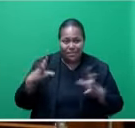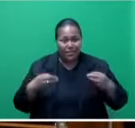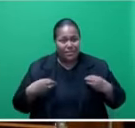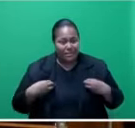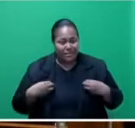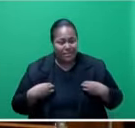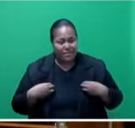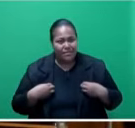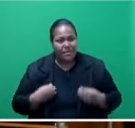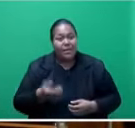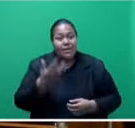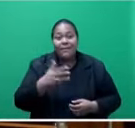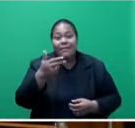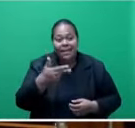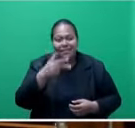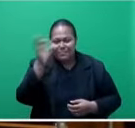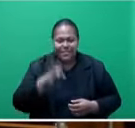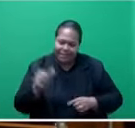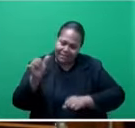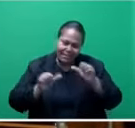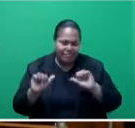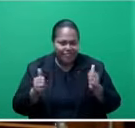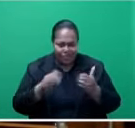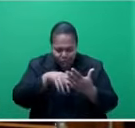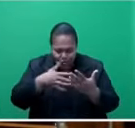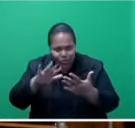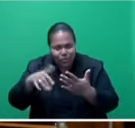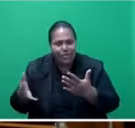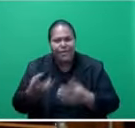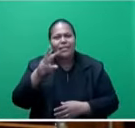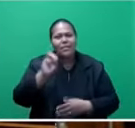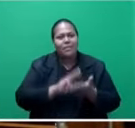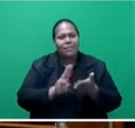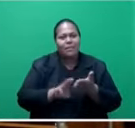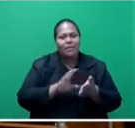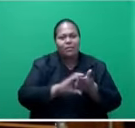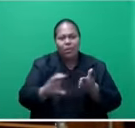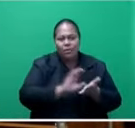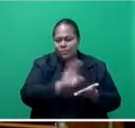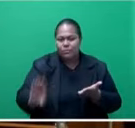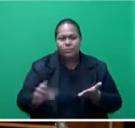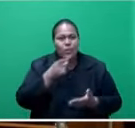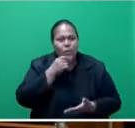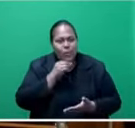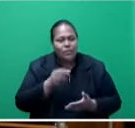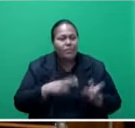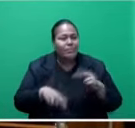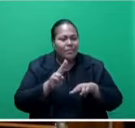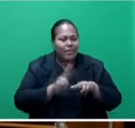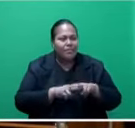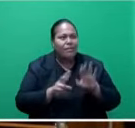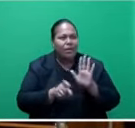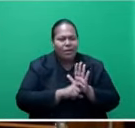approximately 98% have been assessed with close to about $30 million loaned by the Fiji Revenue and Customs Services. Mr.